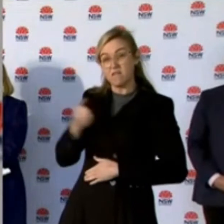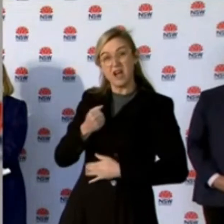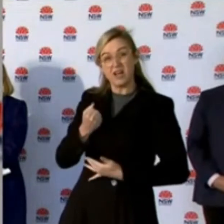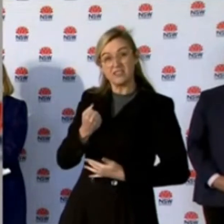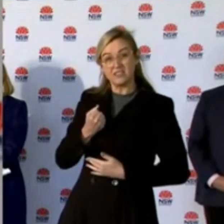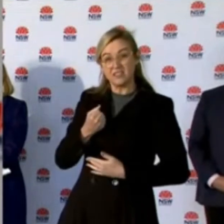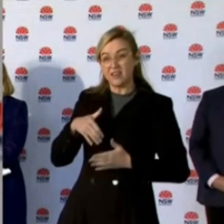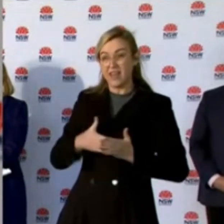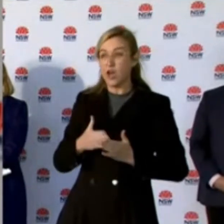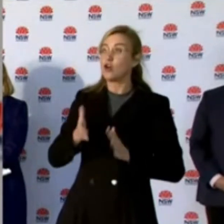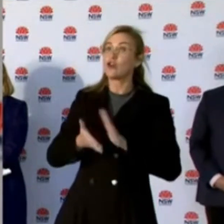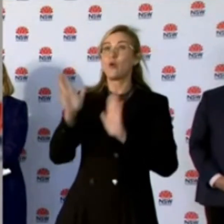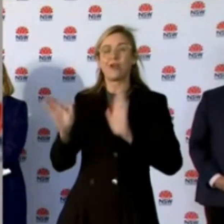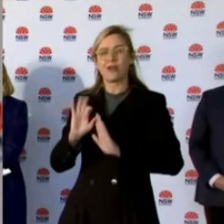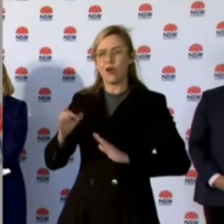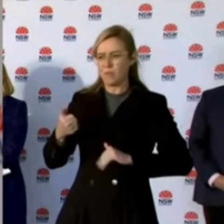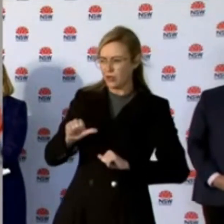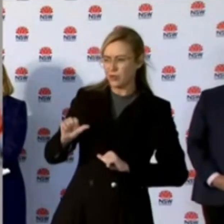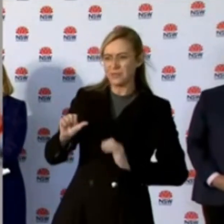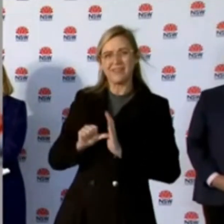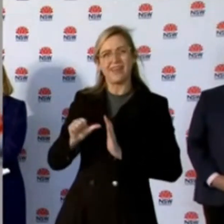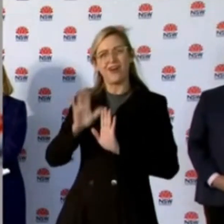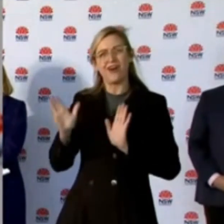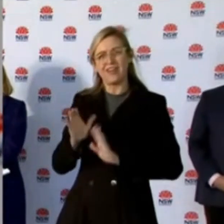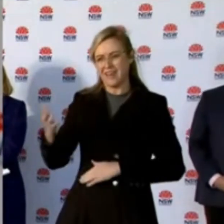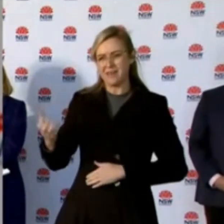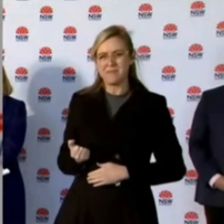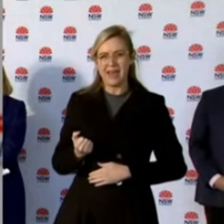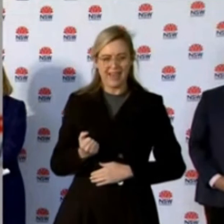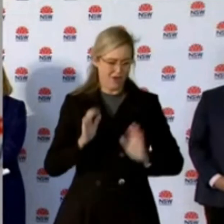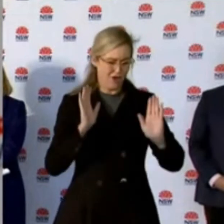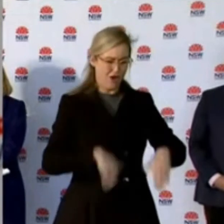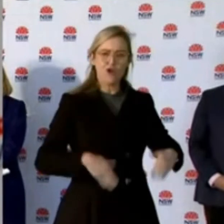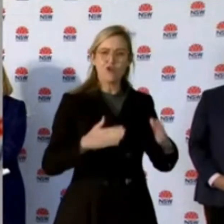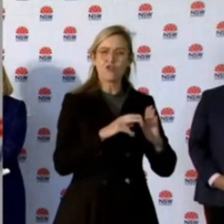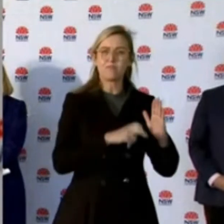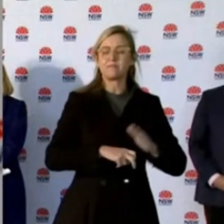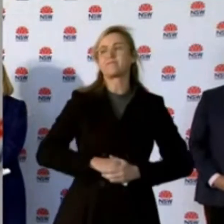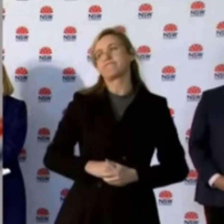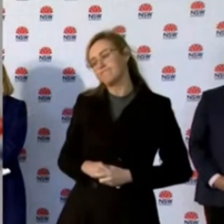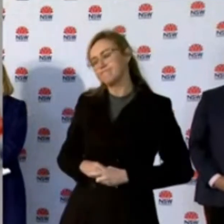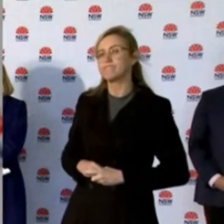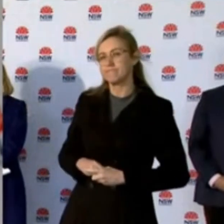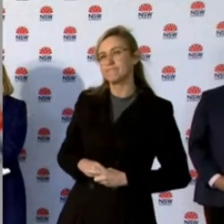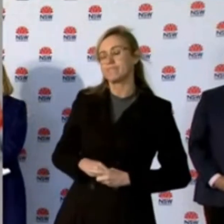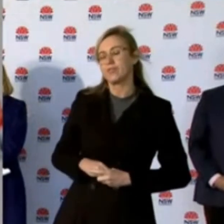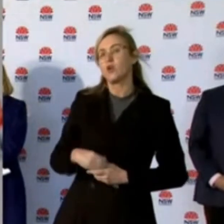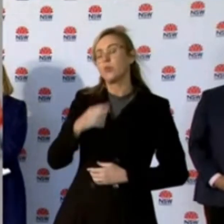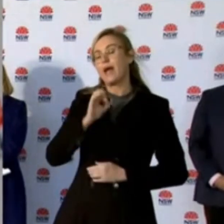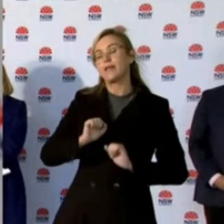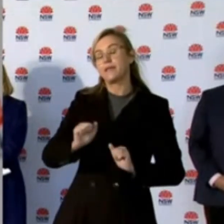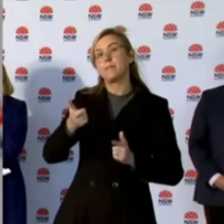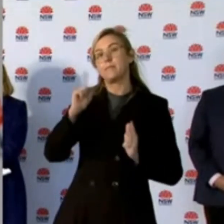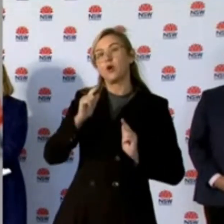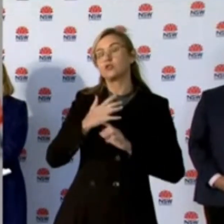their employees to give them the support they need. We've worked very closely, Robert, with the Commonwealth Government to make sure